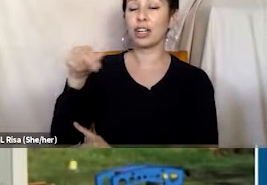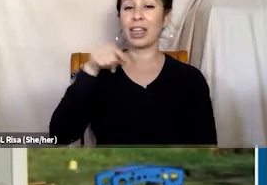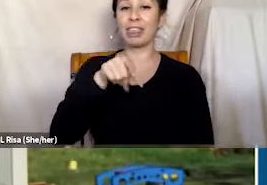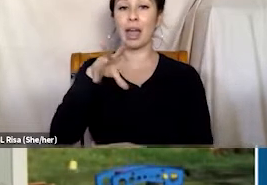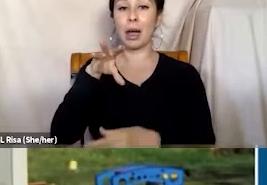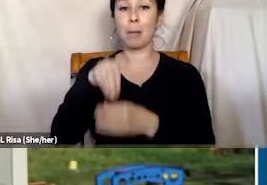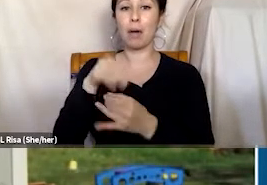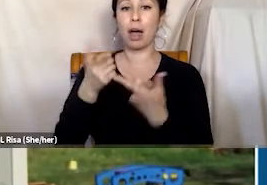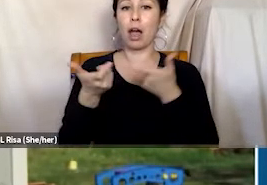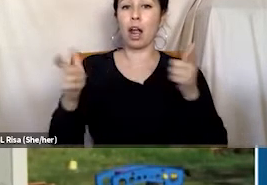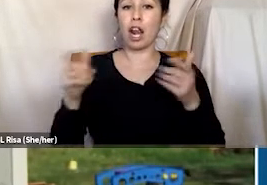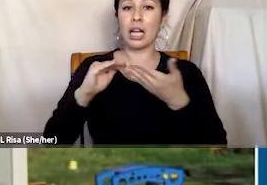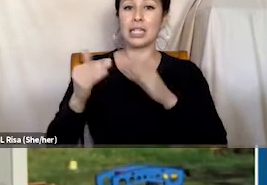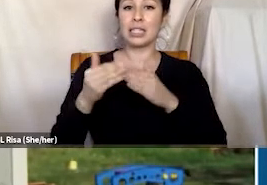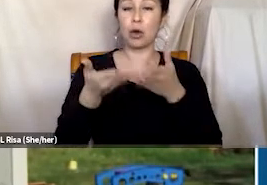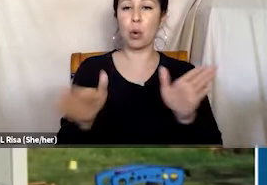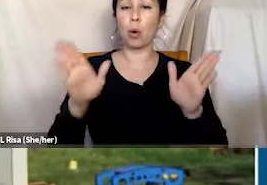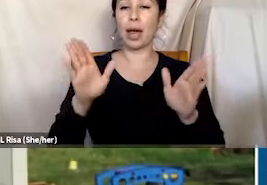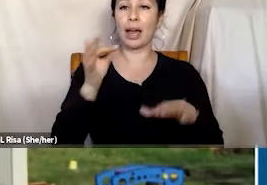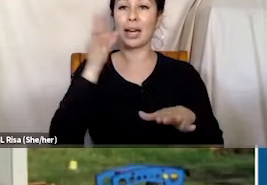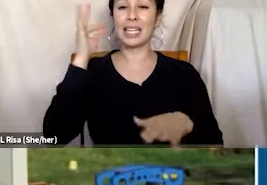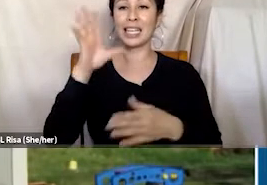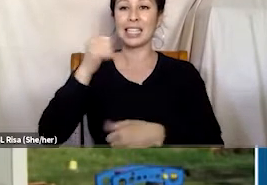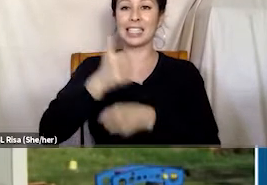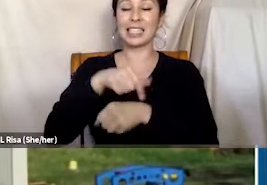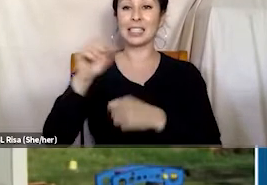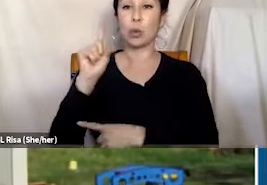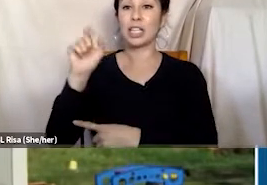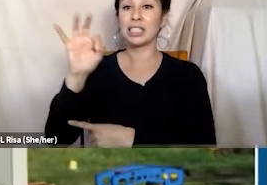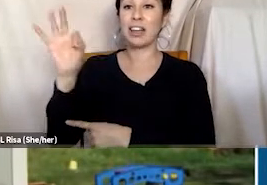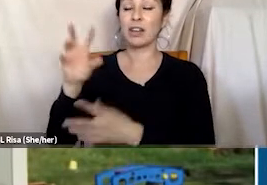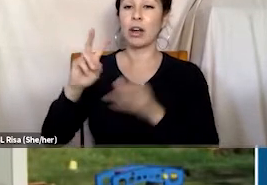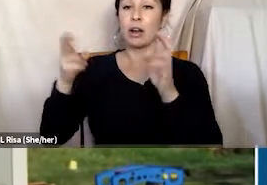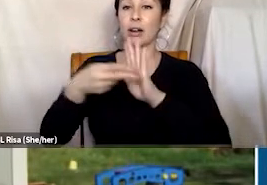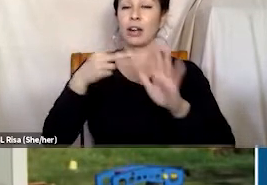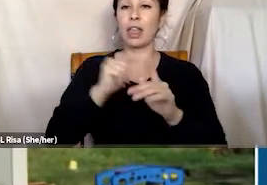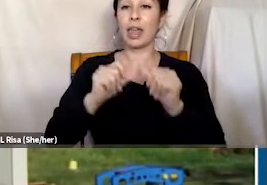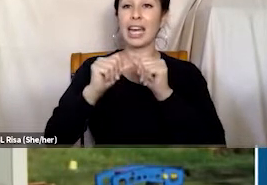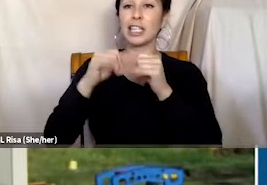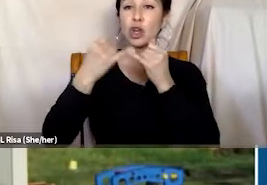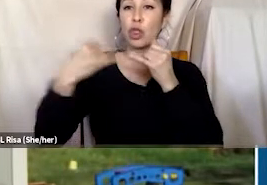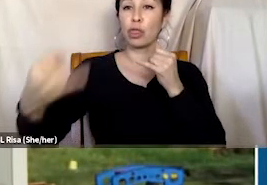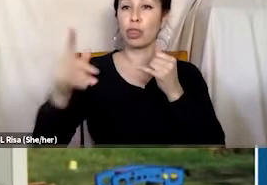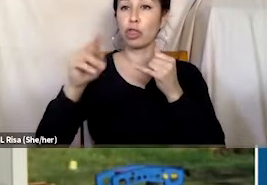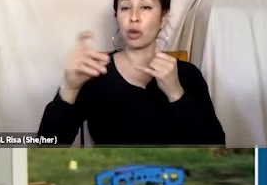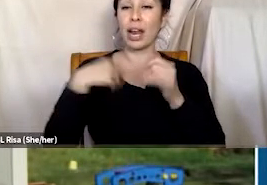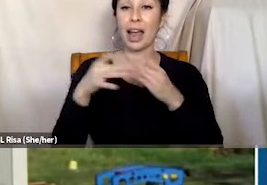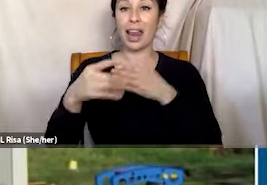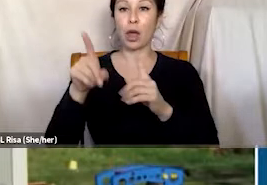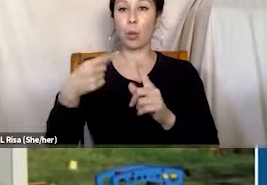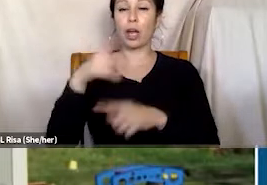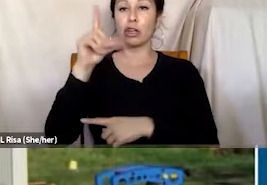a larger citywide American Indian initiative in San Francisco that was entitled The Continuous Thread, which I led in